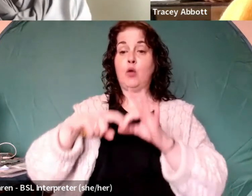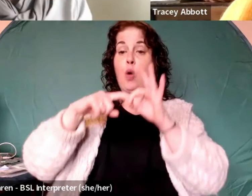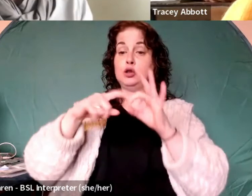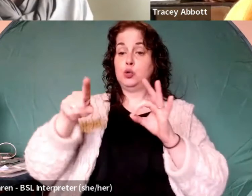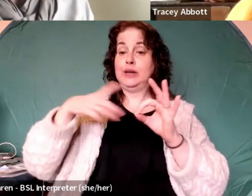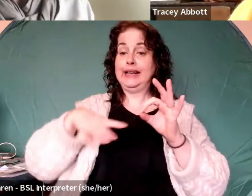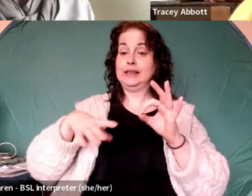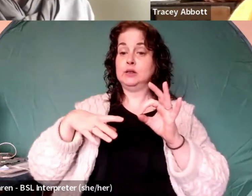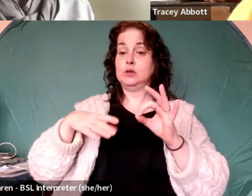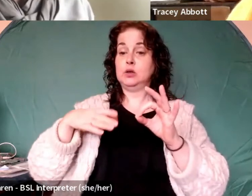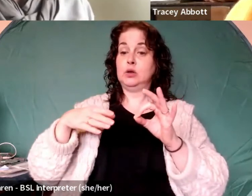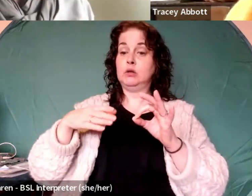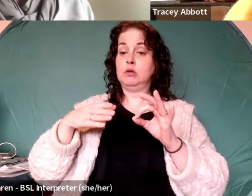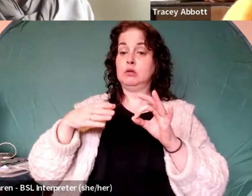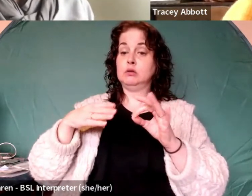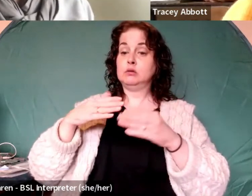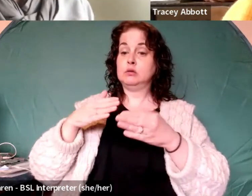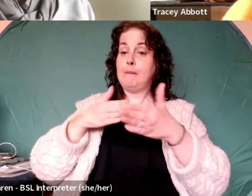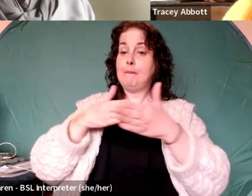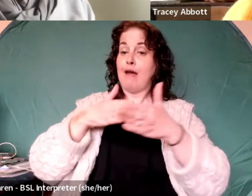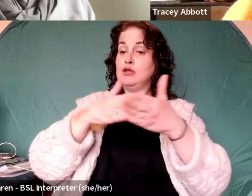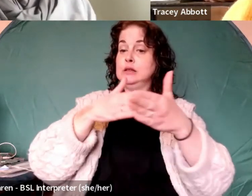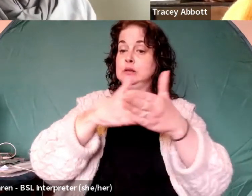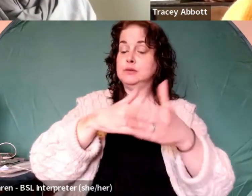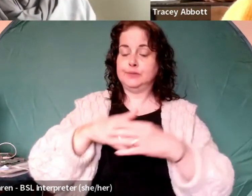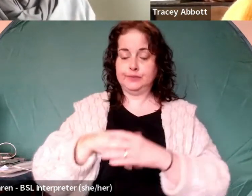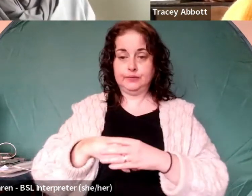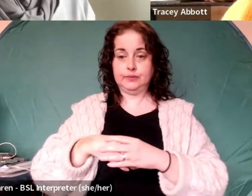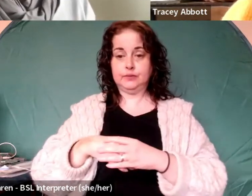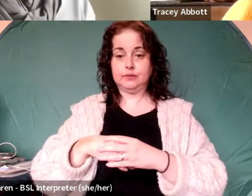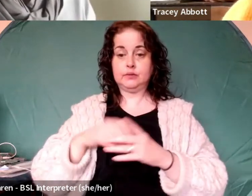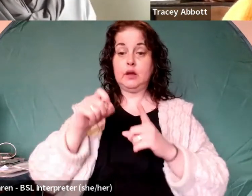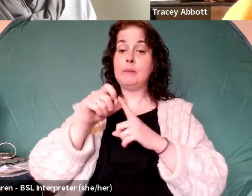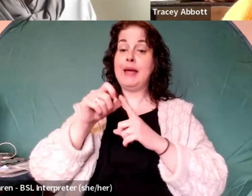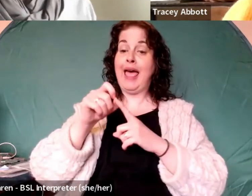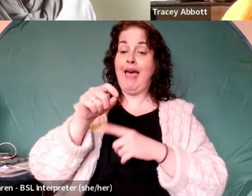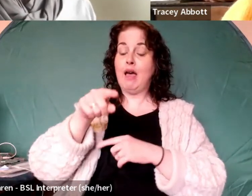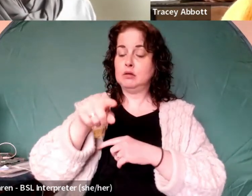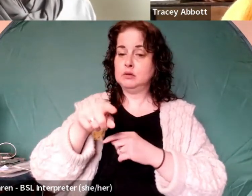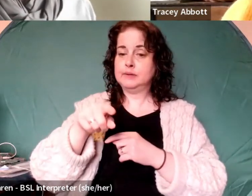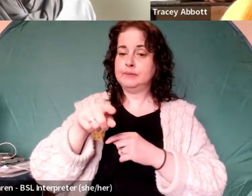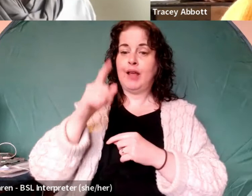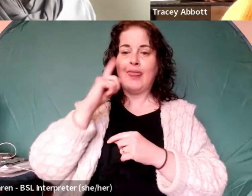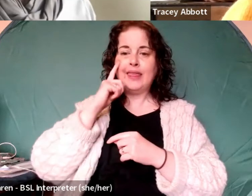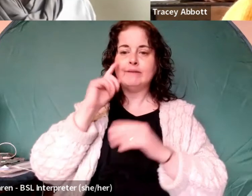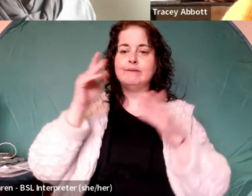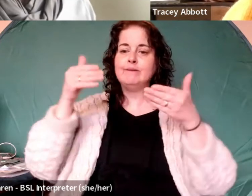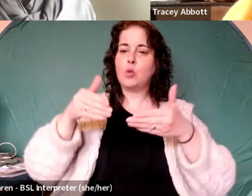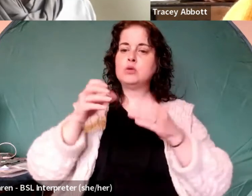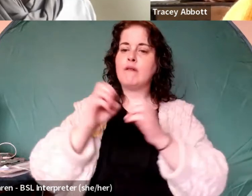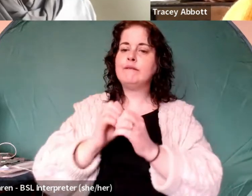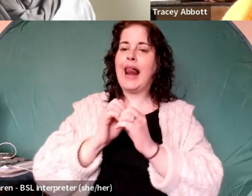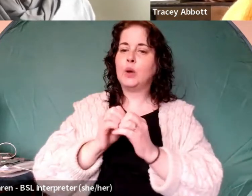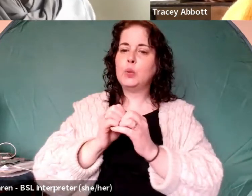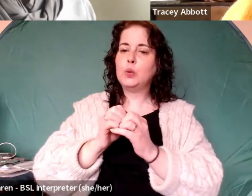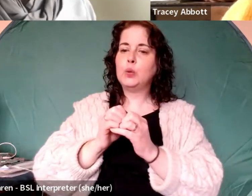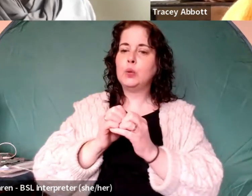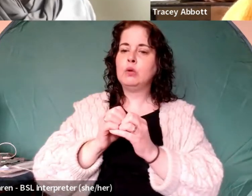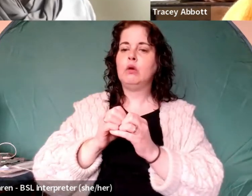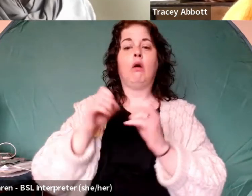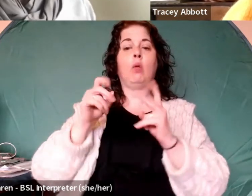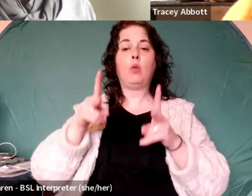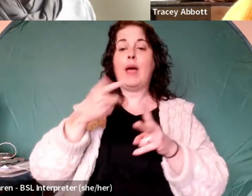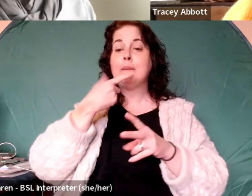need to negotiate around the barriers that other people don't face. So Pierre, I think that focusing on values and the way that